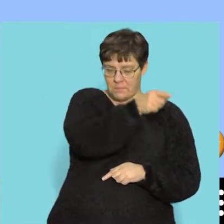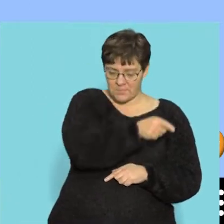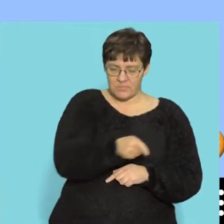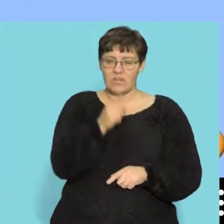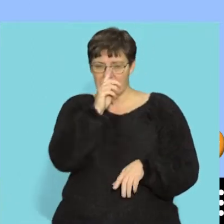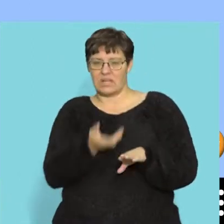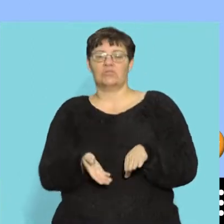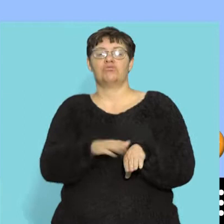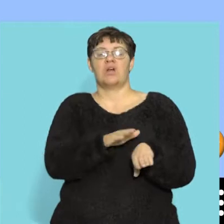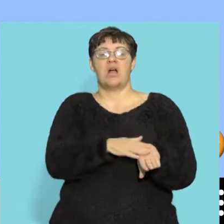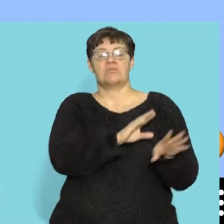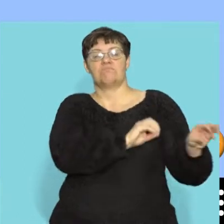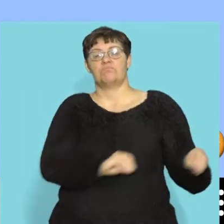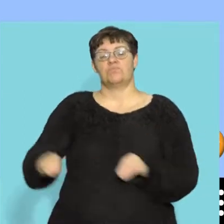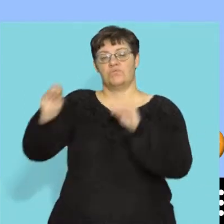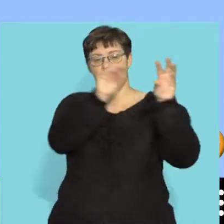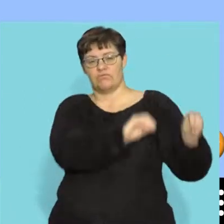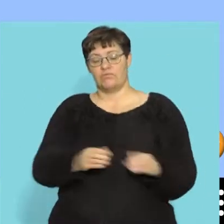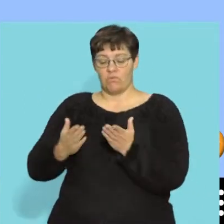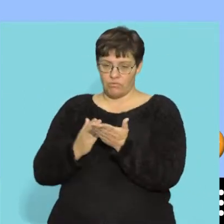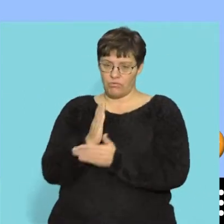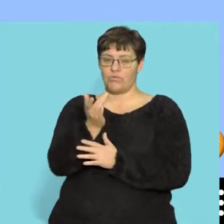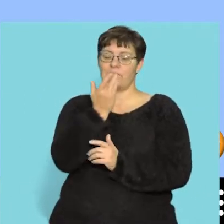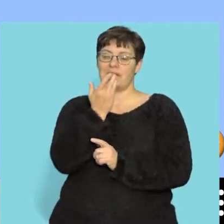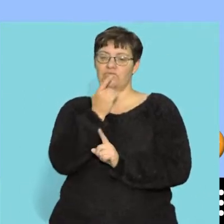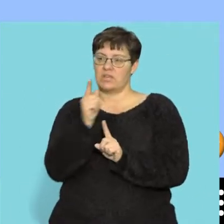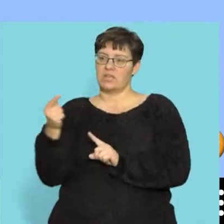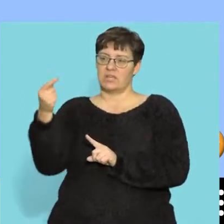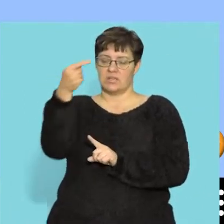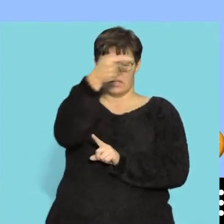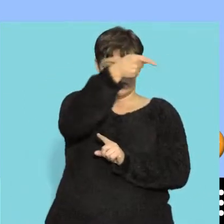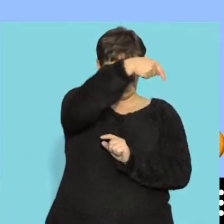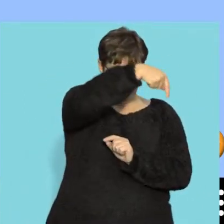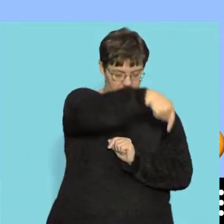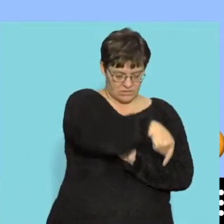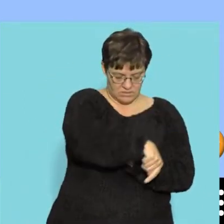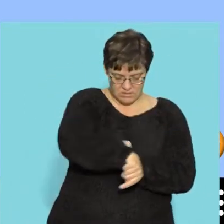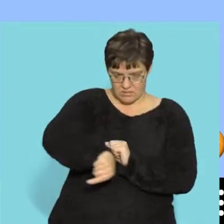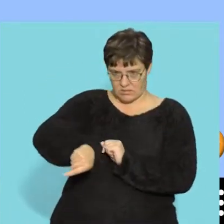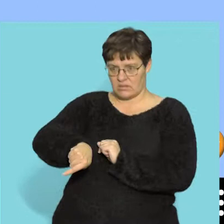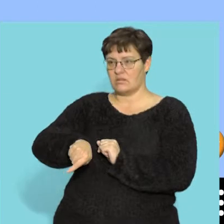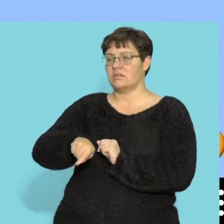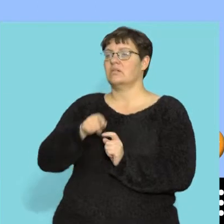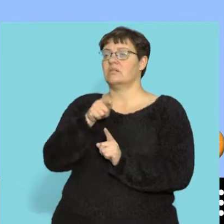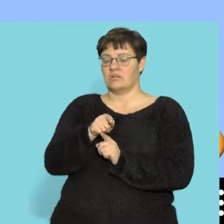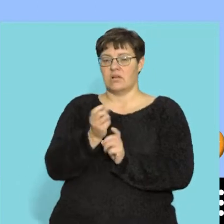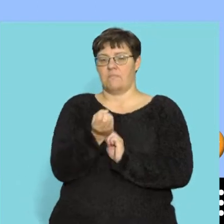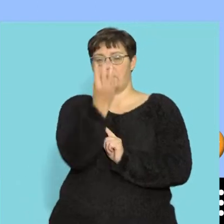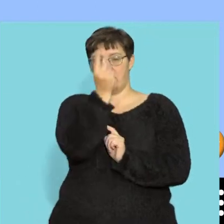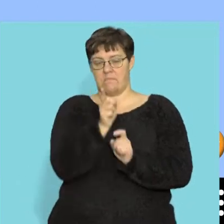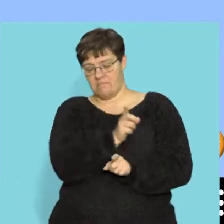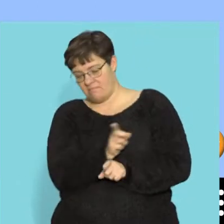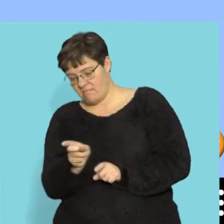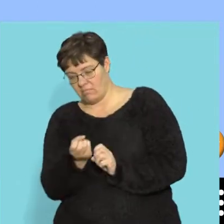the switch, we can see that charge moves through the battery, from the battery, through the